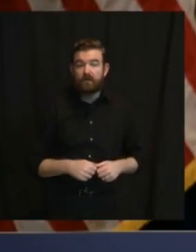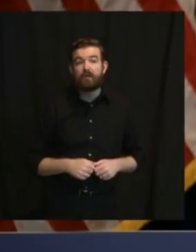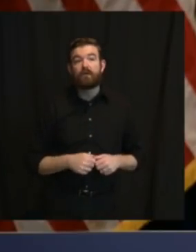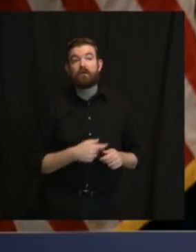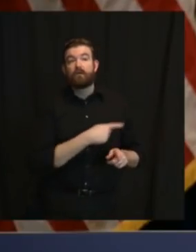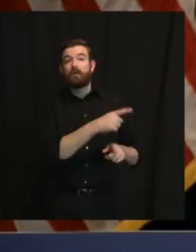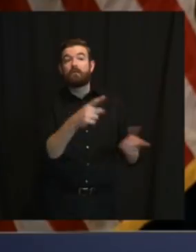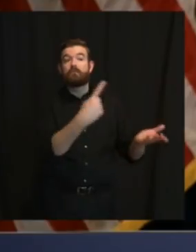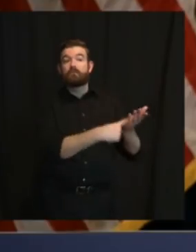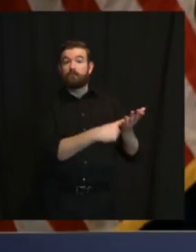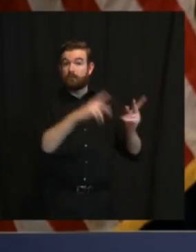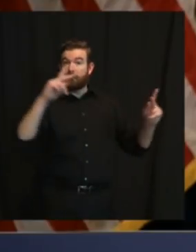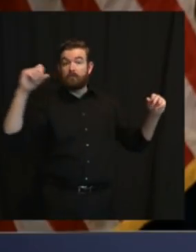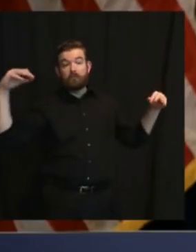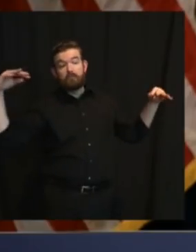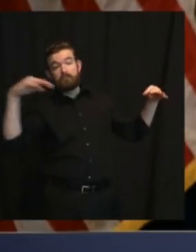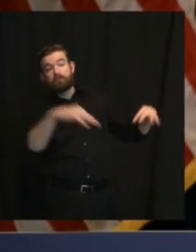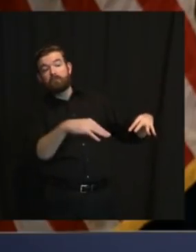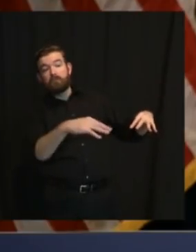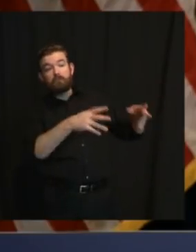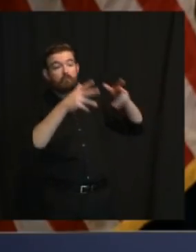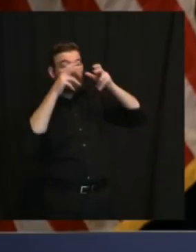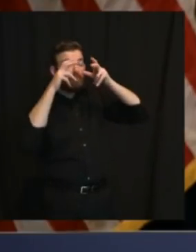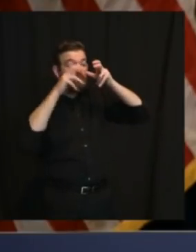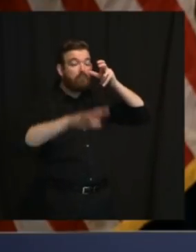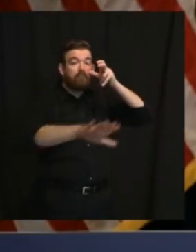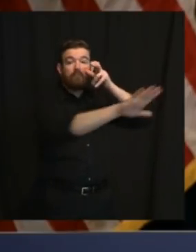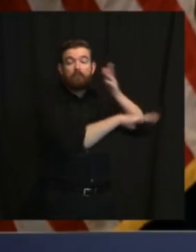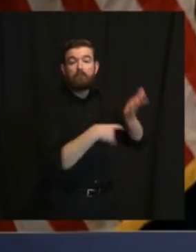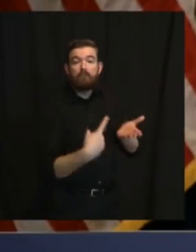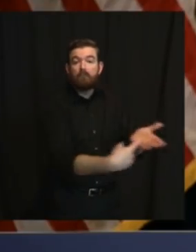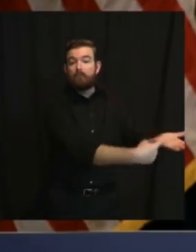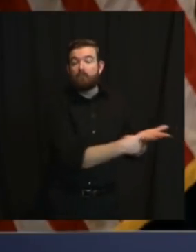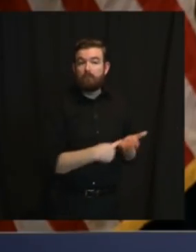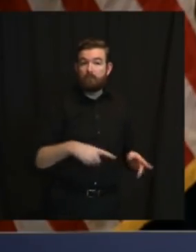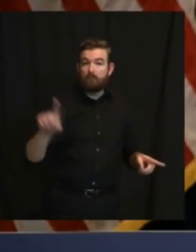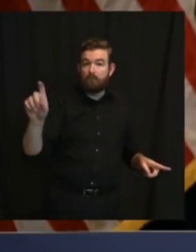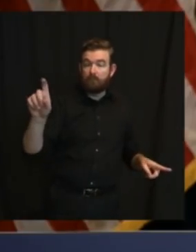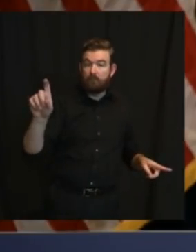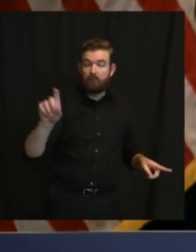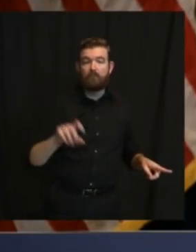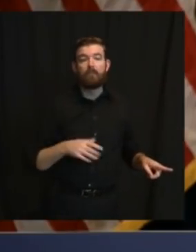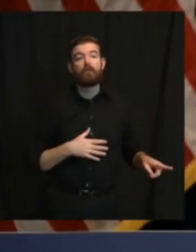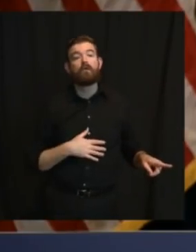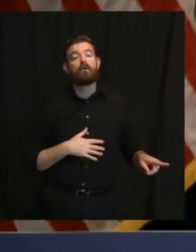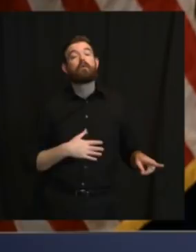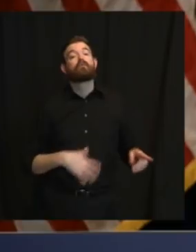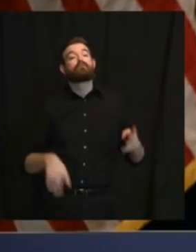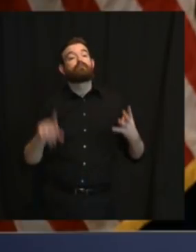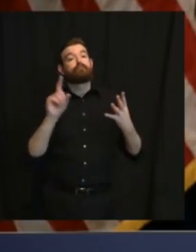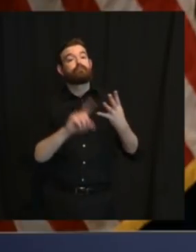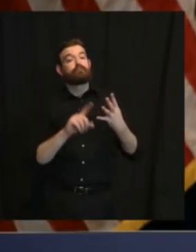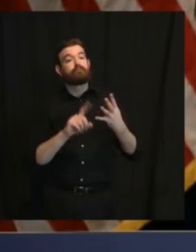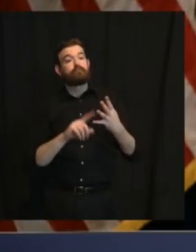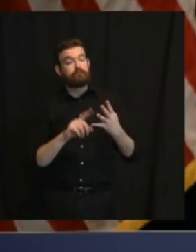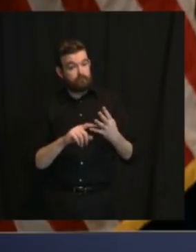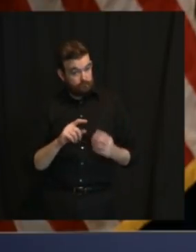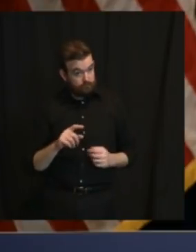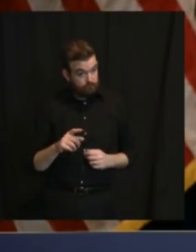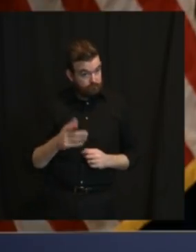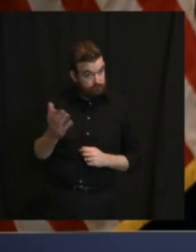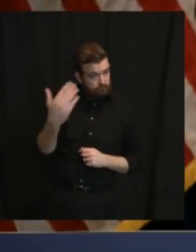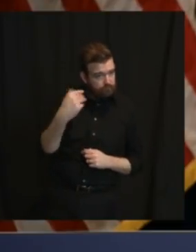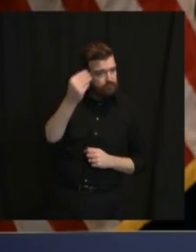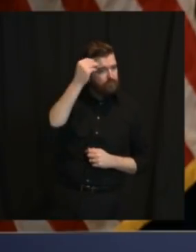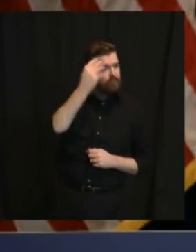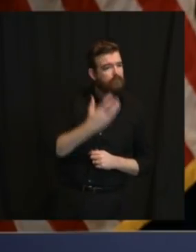they issue reports much like a transition team issues reports? Can we see that stuff? And can you say exactly where you stand on beach